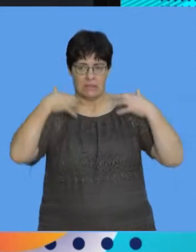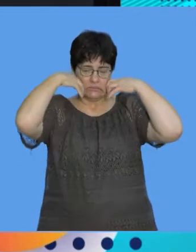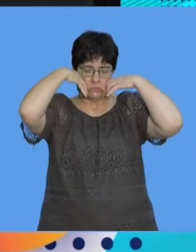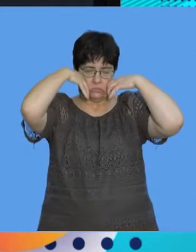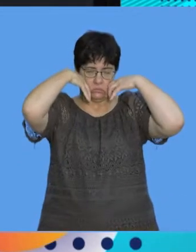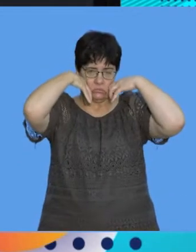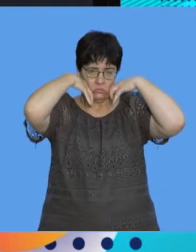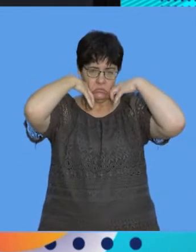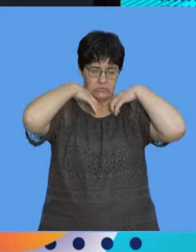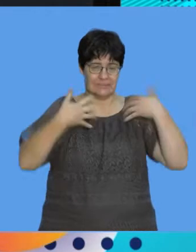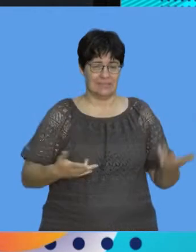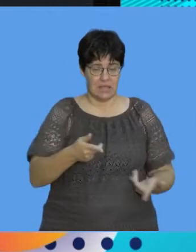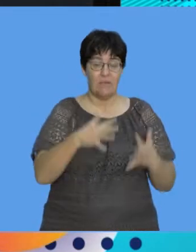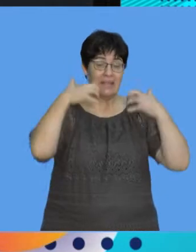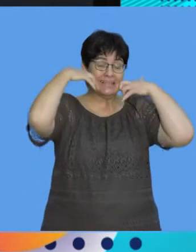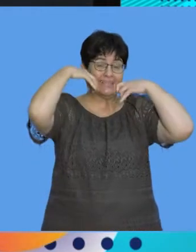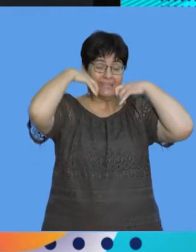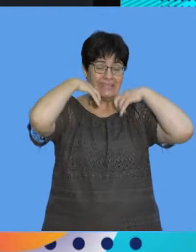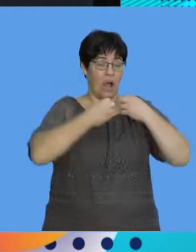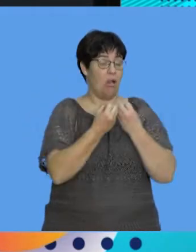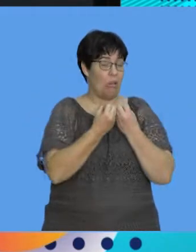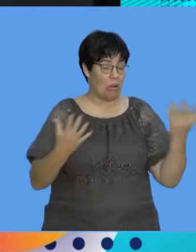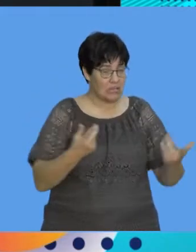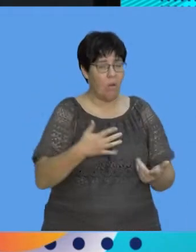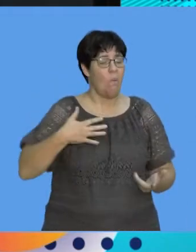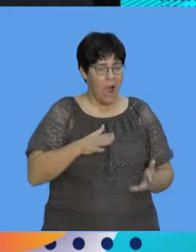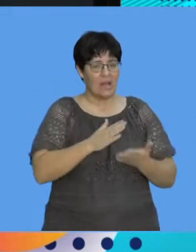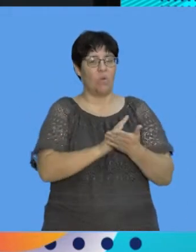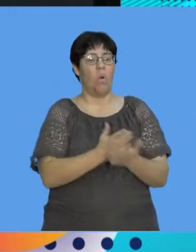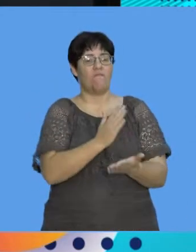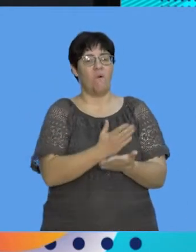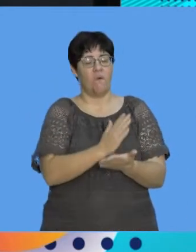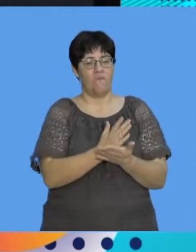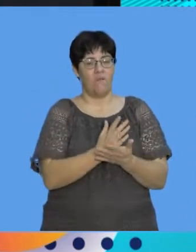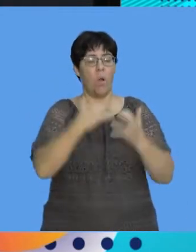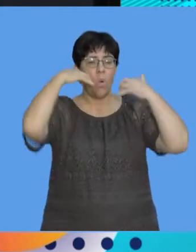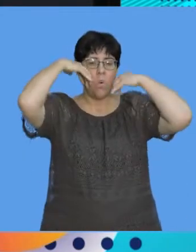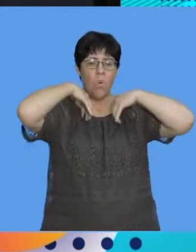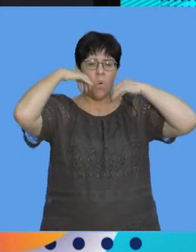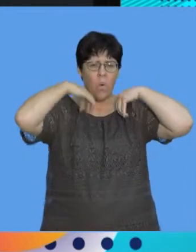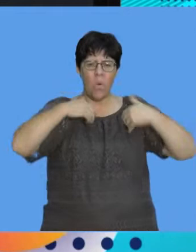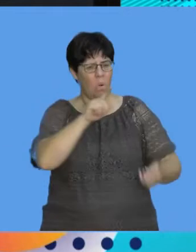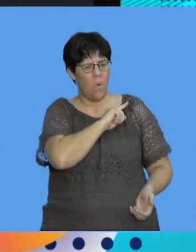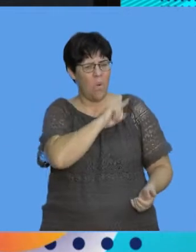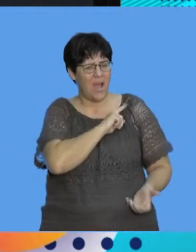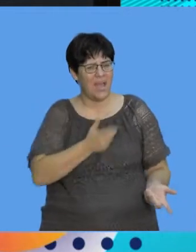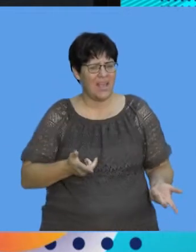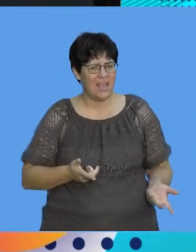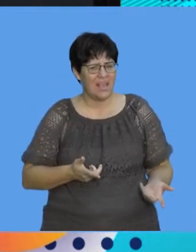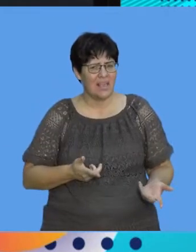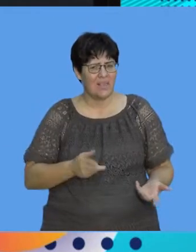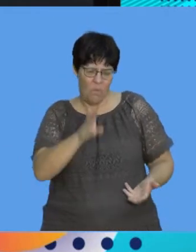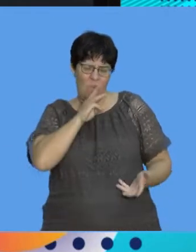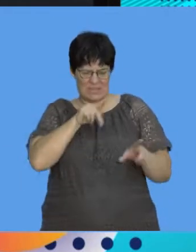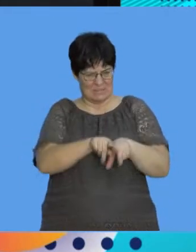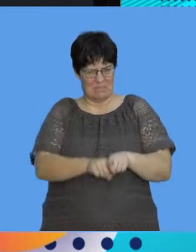right? So when you sweat, you want to get rid of it in the water form. Why? Why water? Because when it's in water